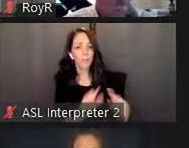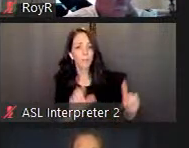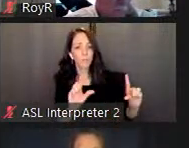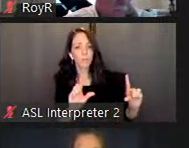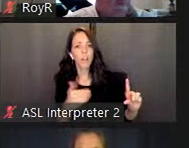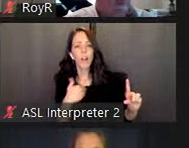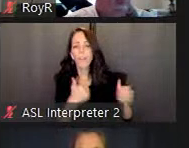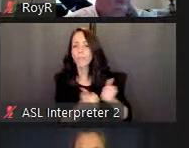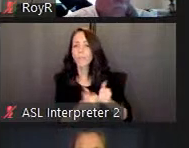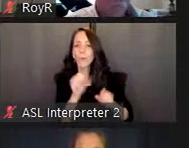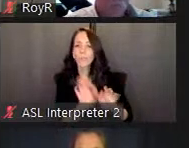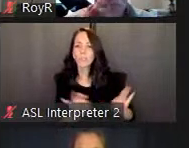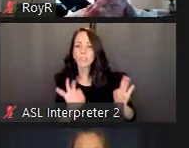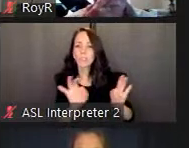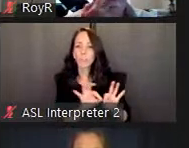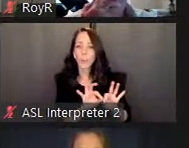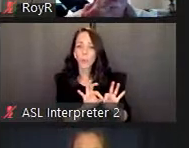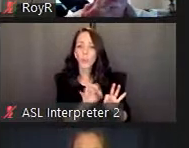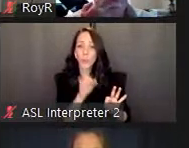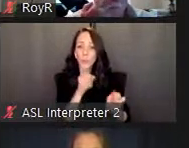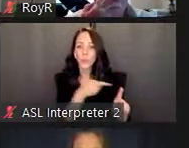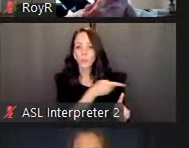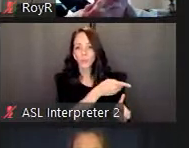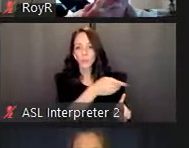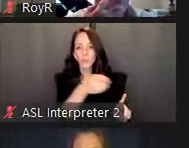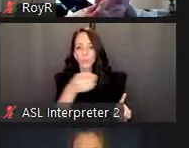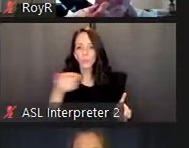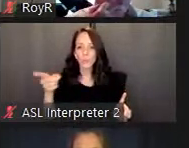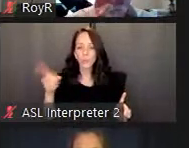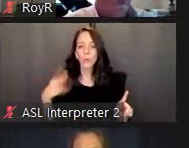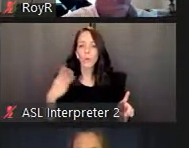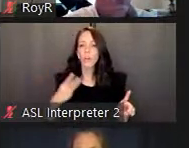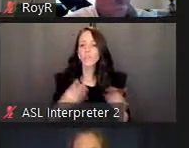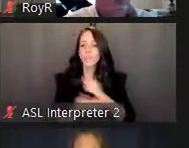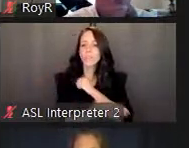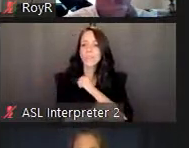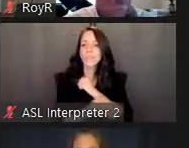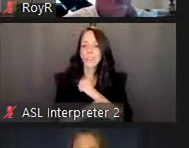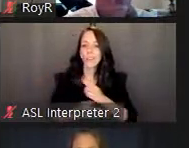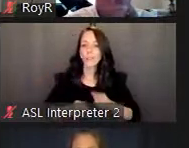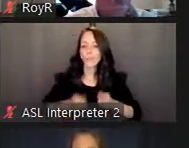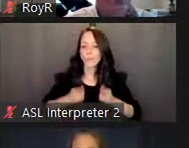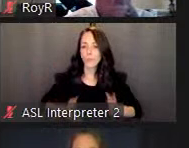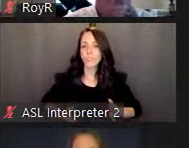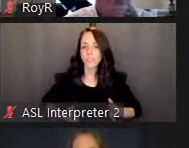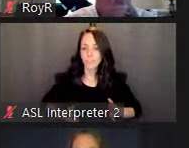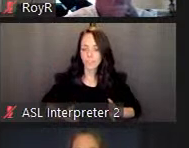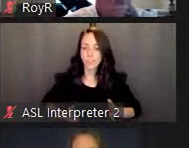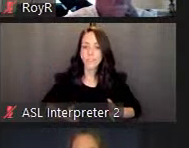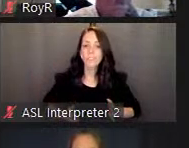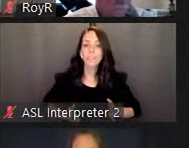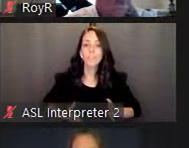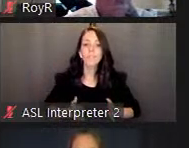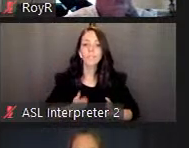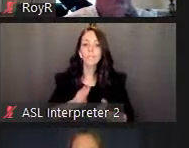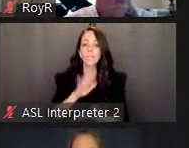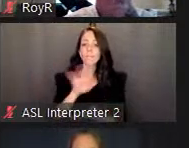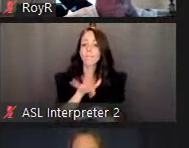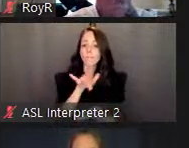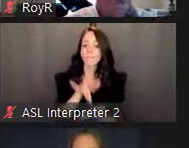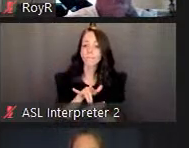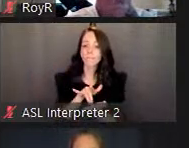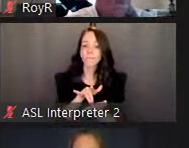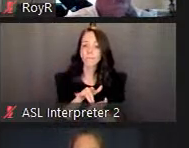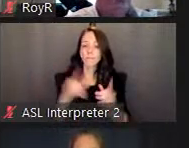important stakeholder, you, Washington County residents. Arrows point directly to the center in